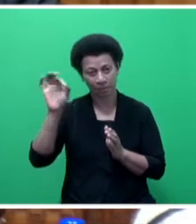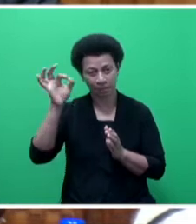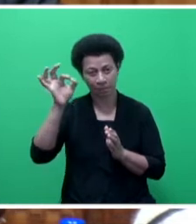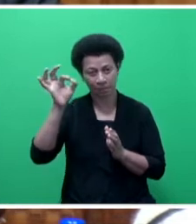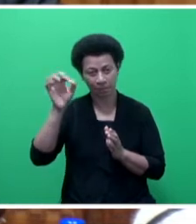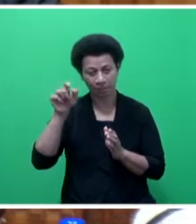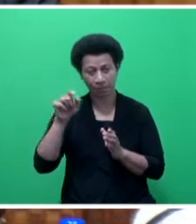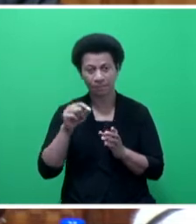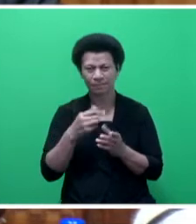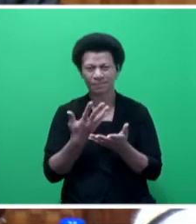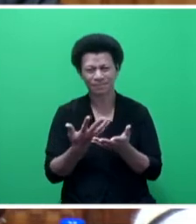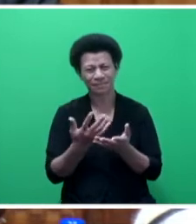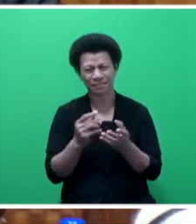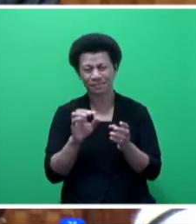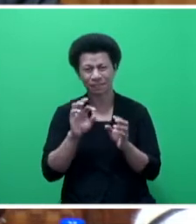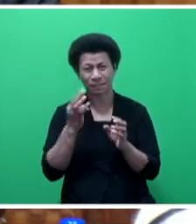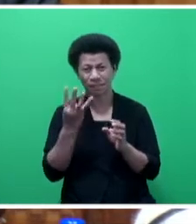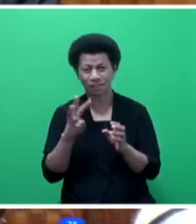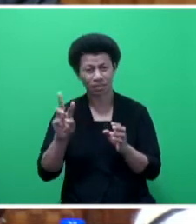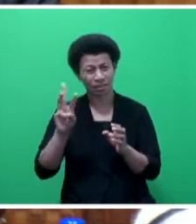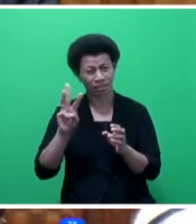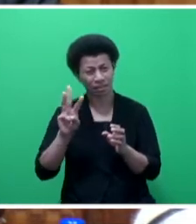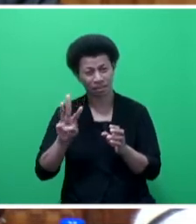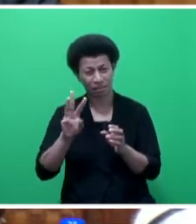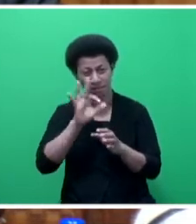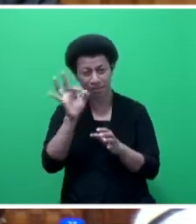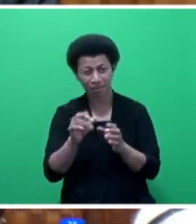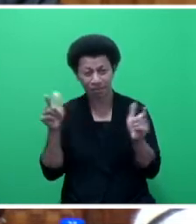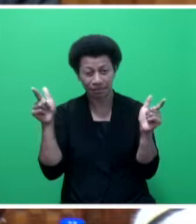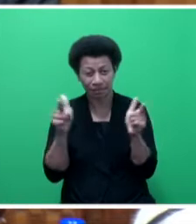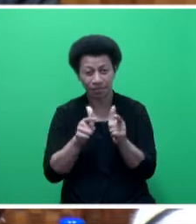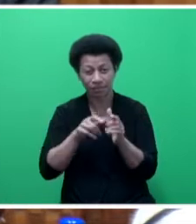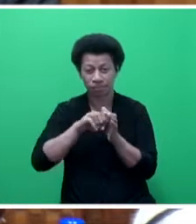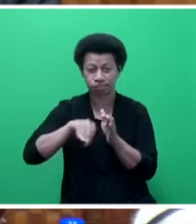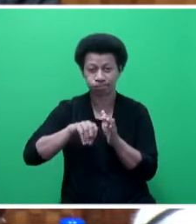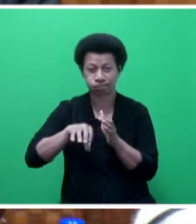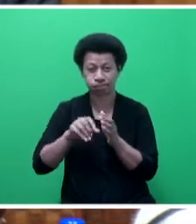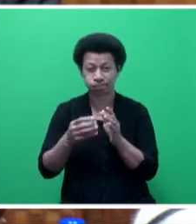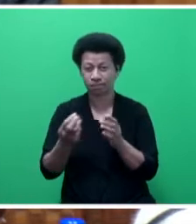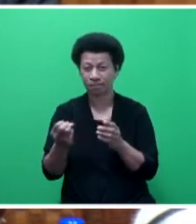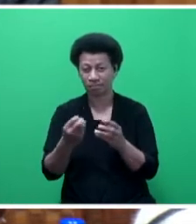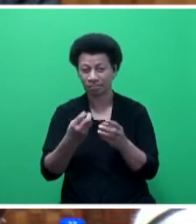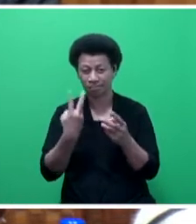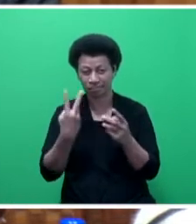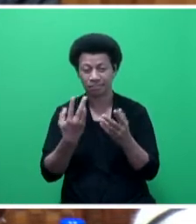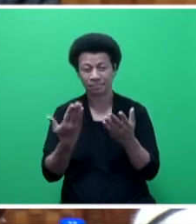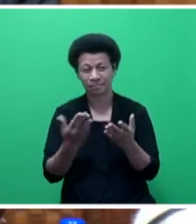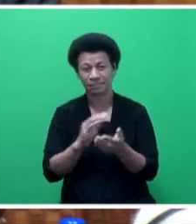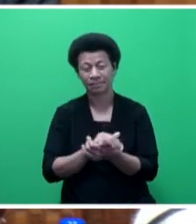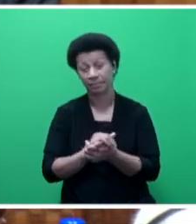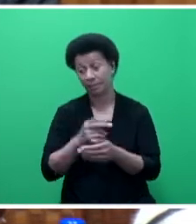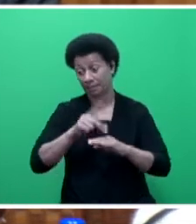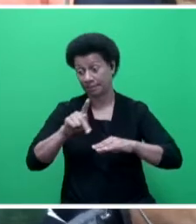Global emissions are not reduced by 43% in the next 8 years, Mr. Speaker, sir. The 1.5 degree threshold which the Pacific Island countries have been pushing